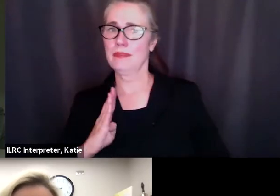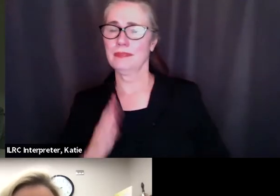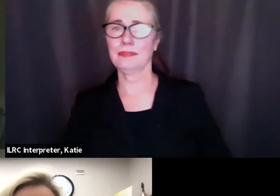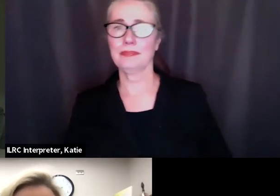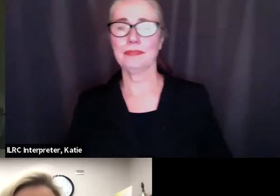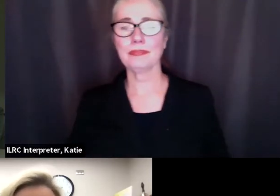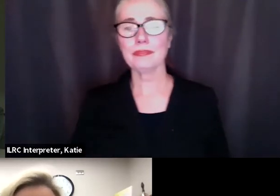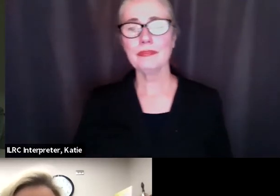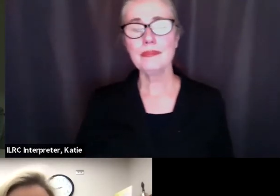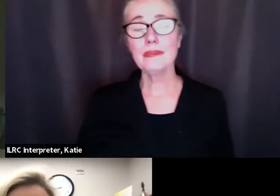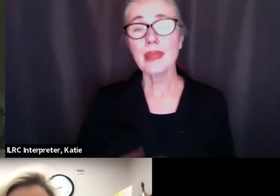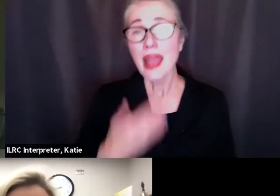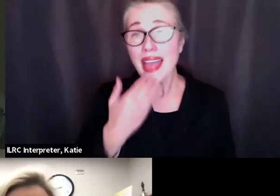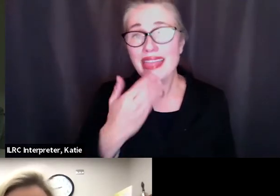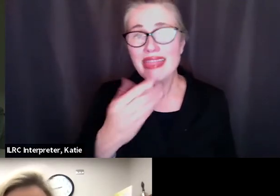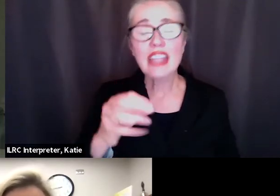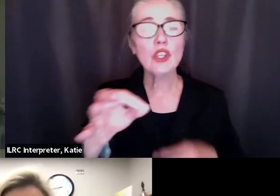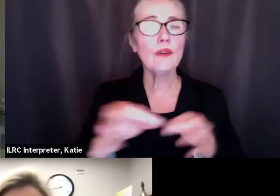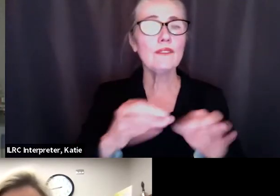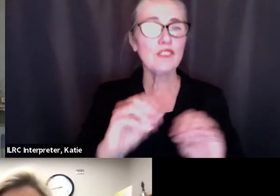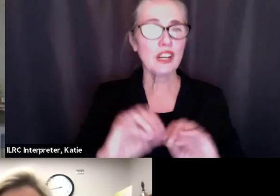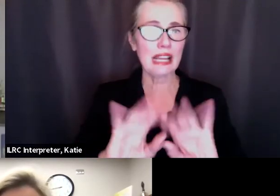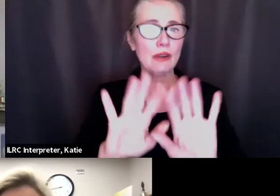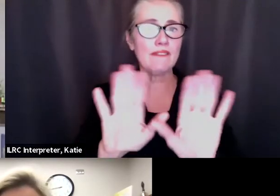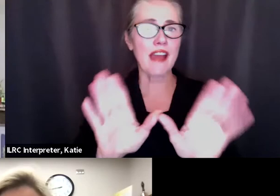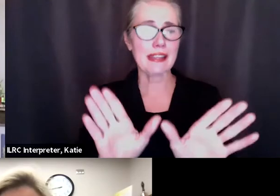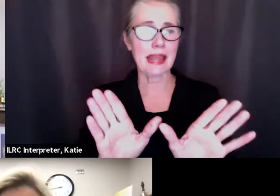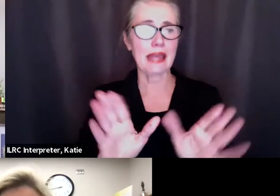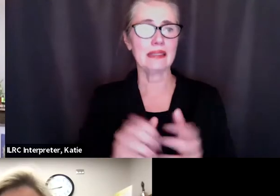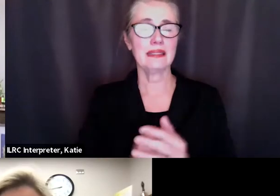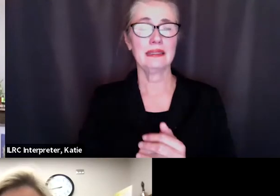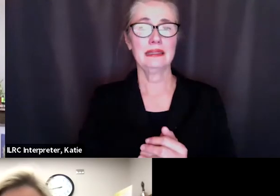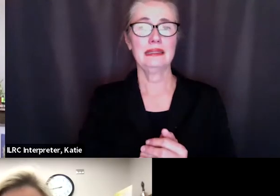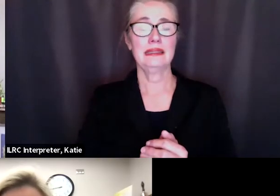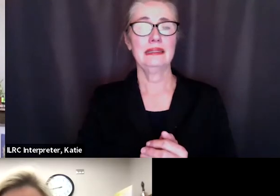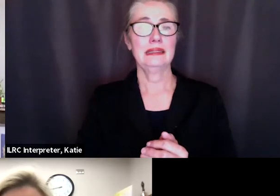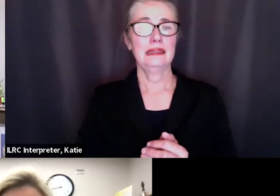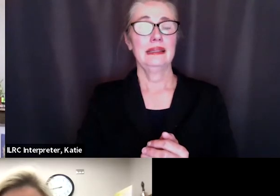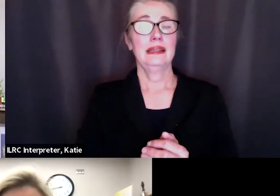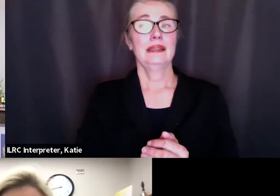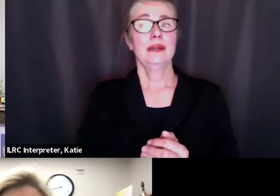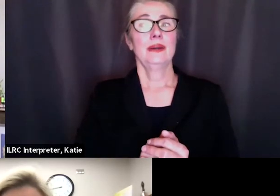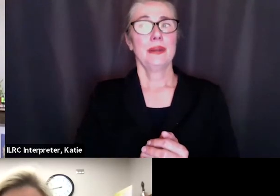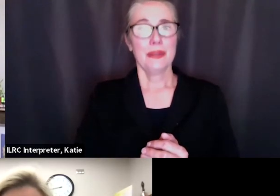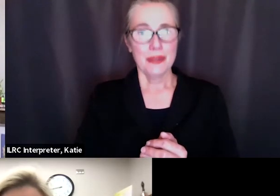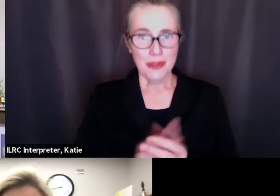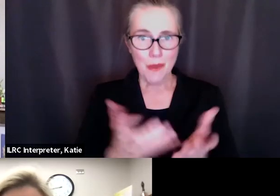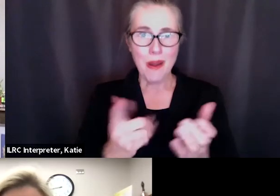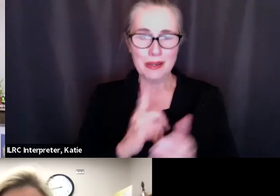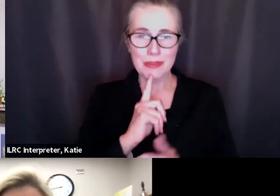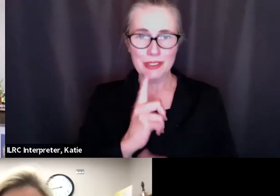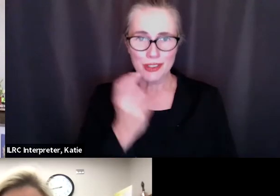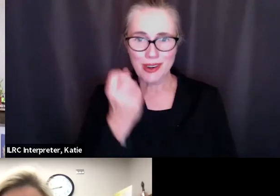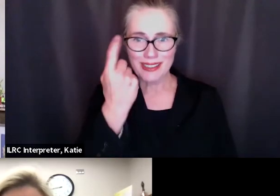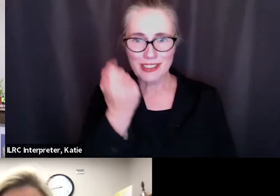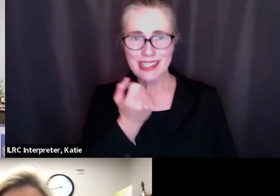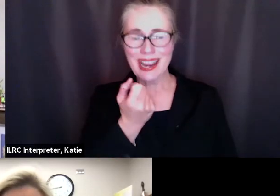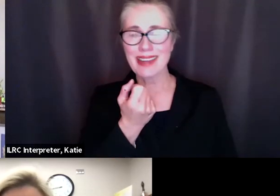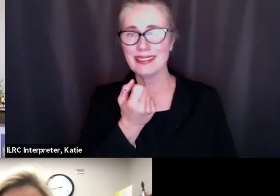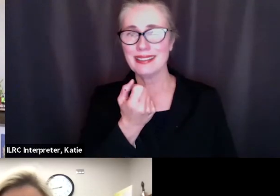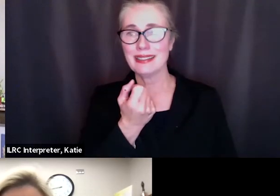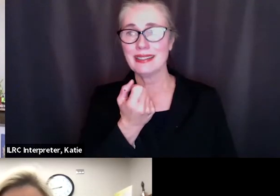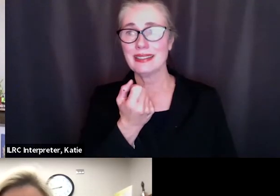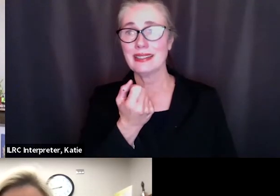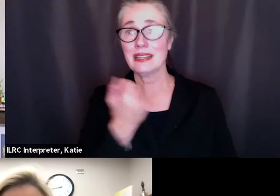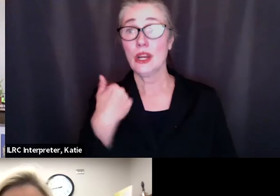thank you thank you for clarifying that i wanted to make sure i understand understood that we would be